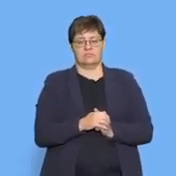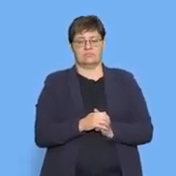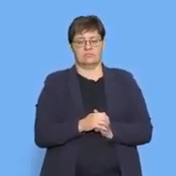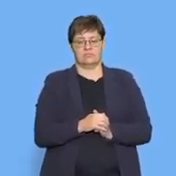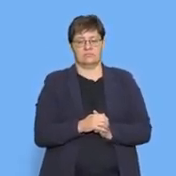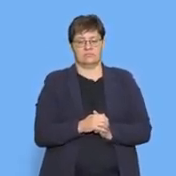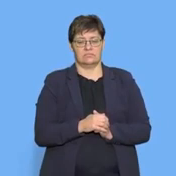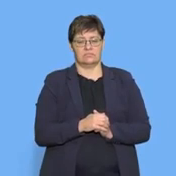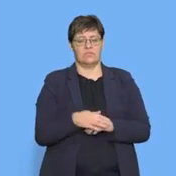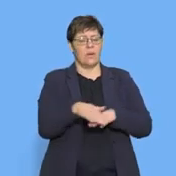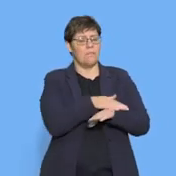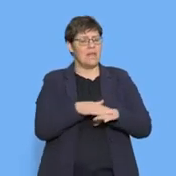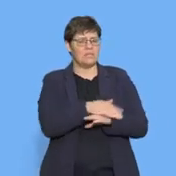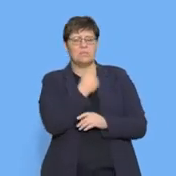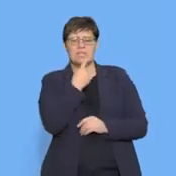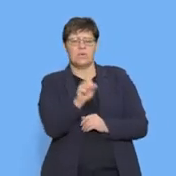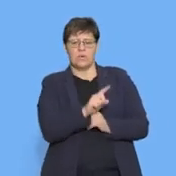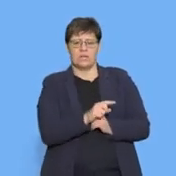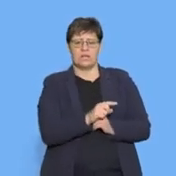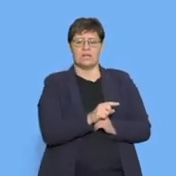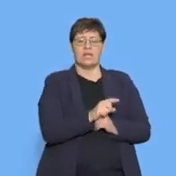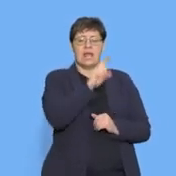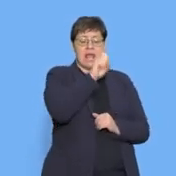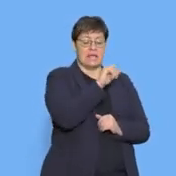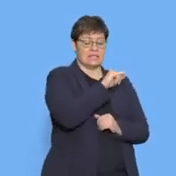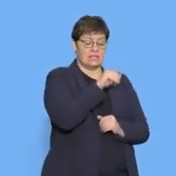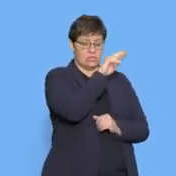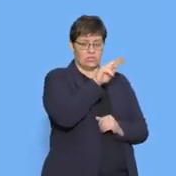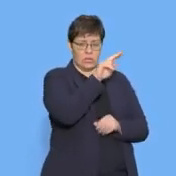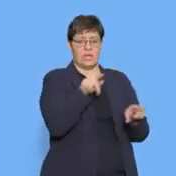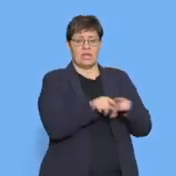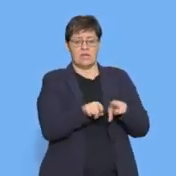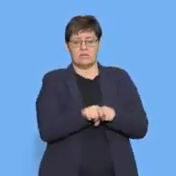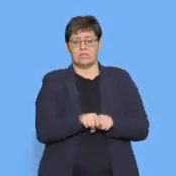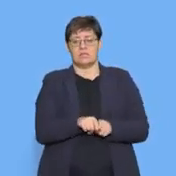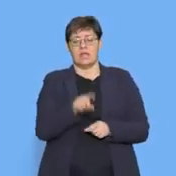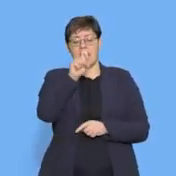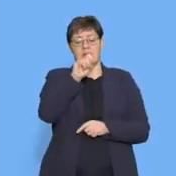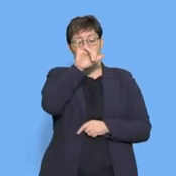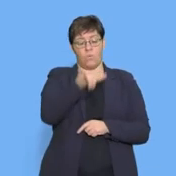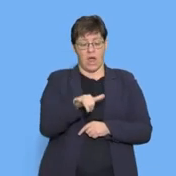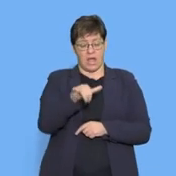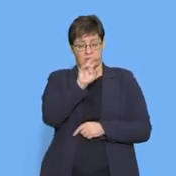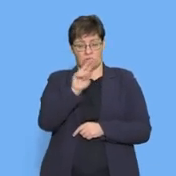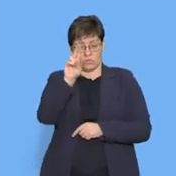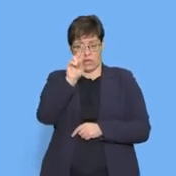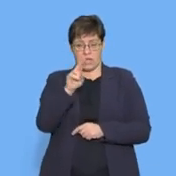theta. Okay, so basically we're saying xz squared is equal to xy